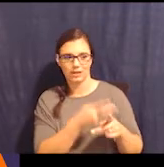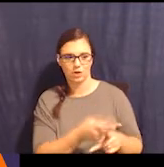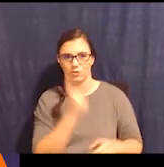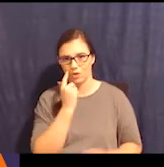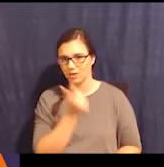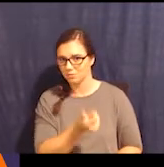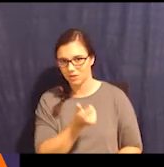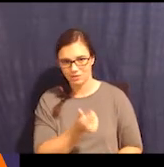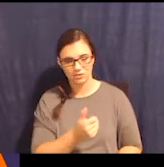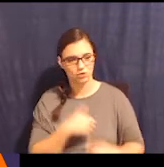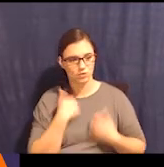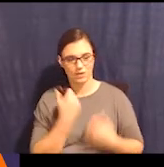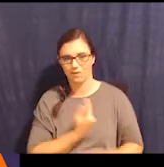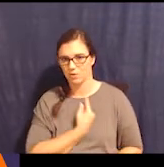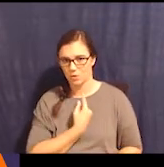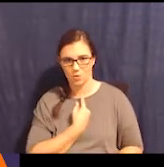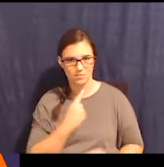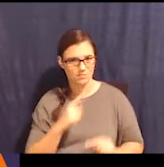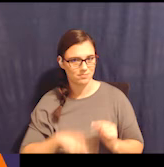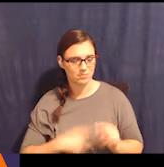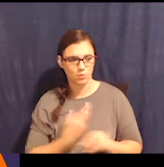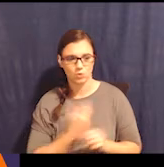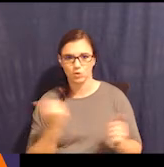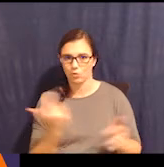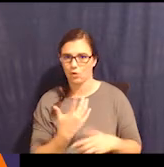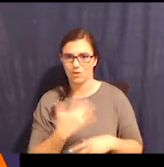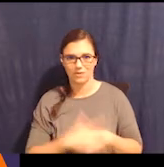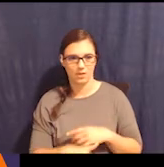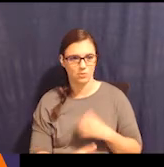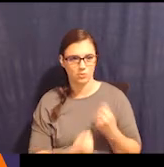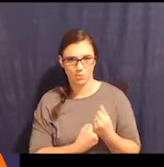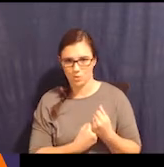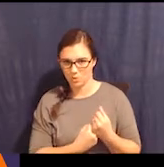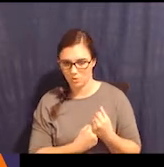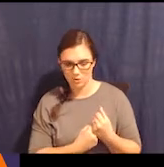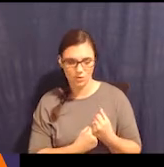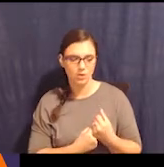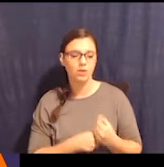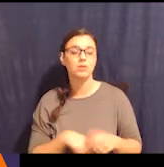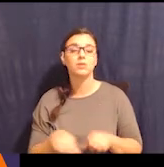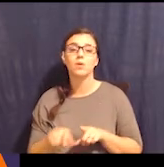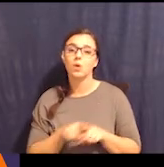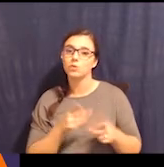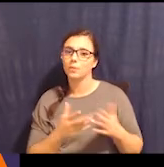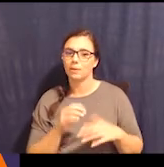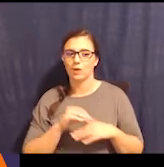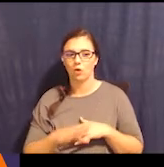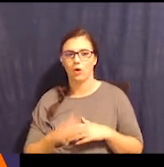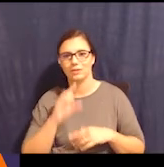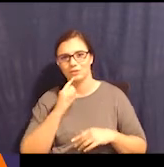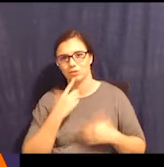supports, and they may cause serious bodily harm on themselves or others.